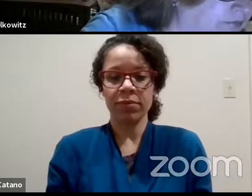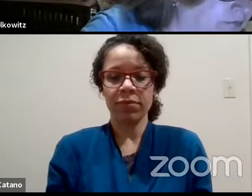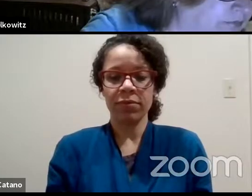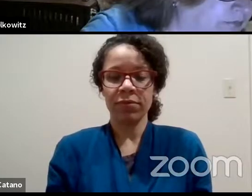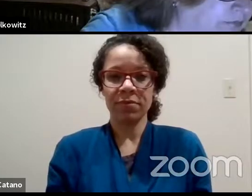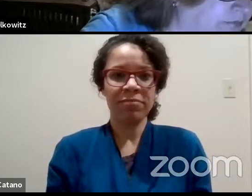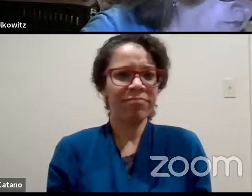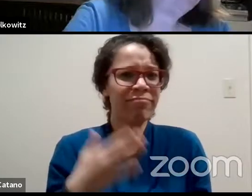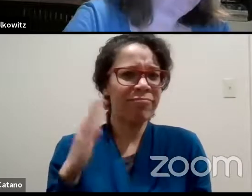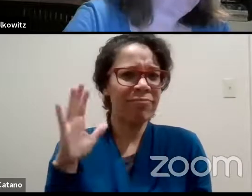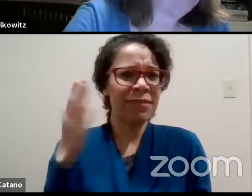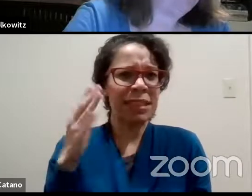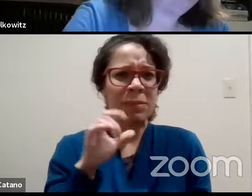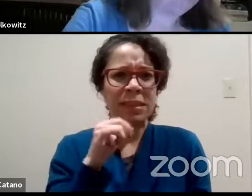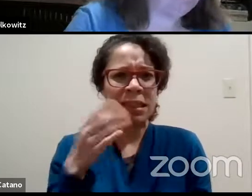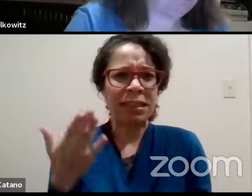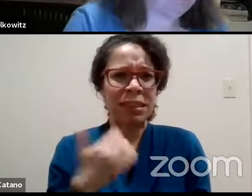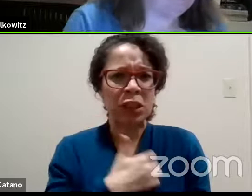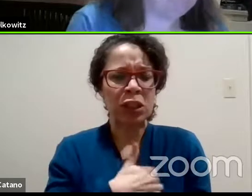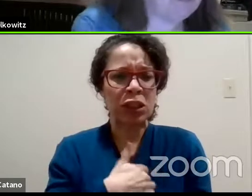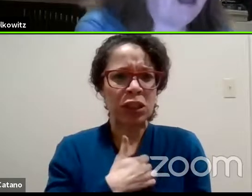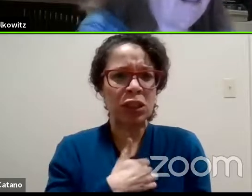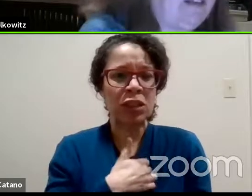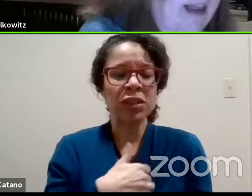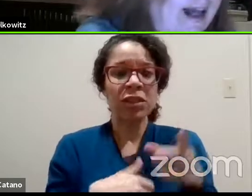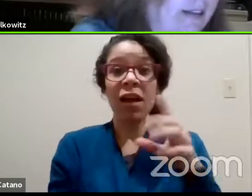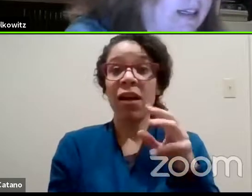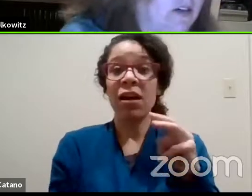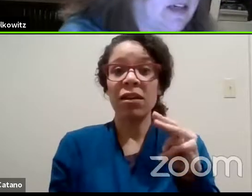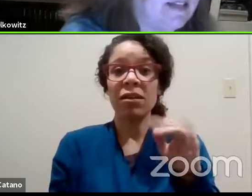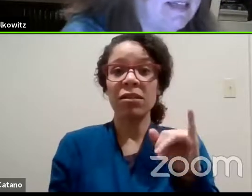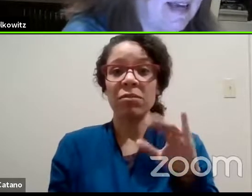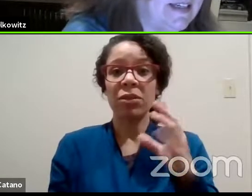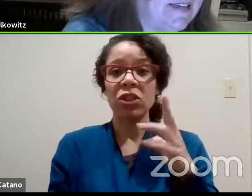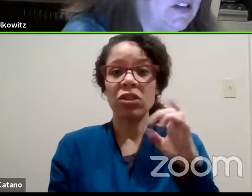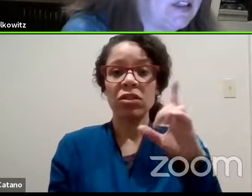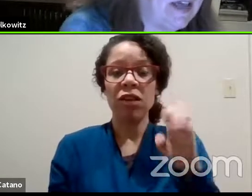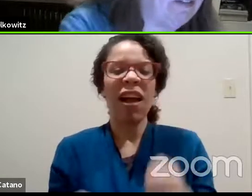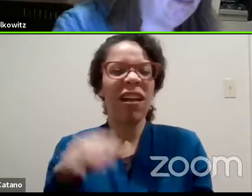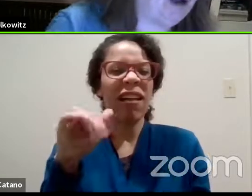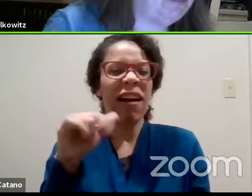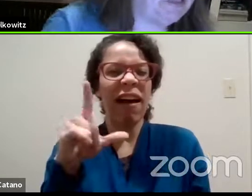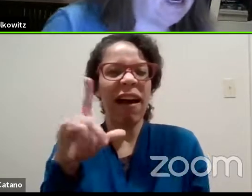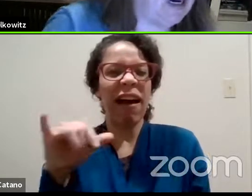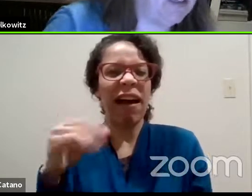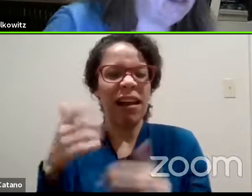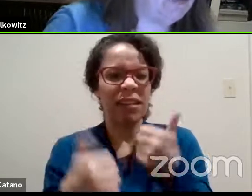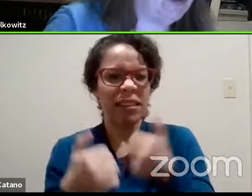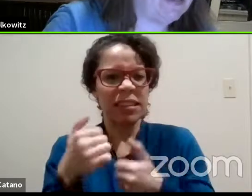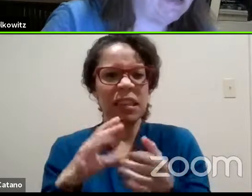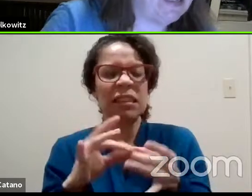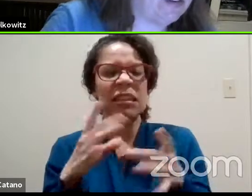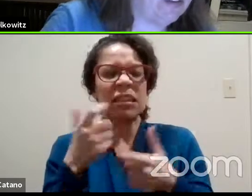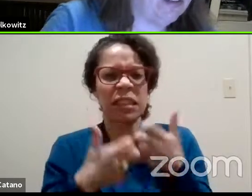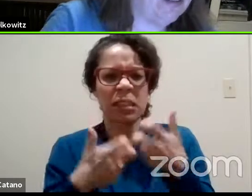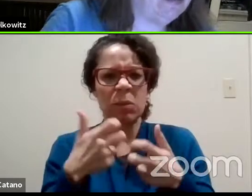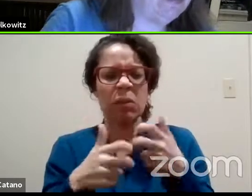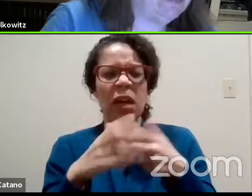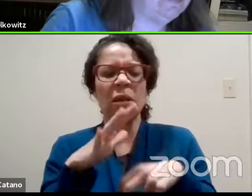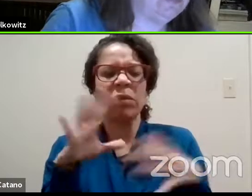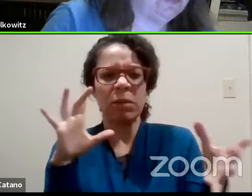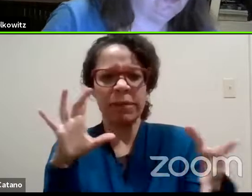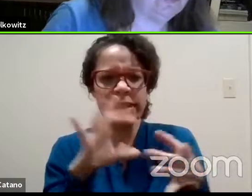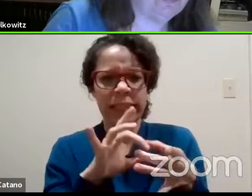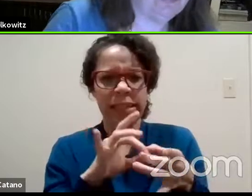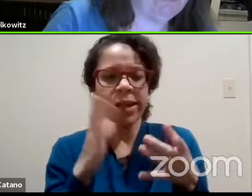I don't know if we do. Sorry. Michelle, Ali is texting that she's having problems getting on, so I'm trying to send her the